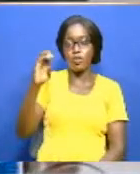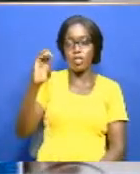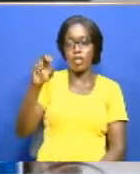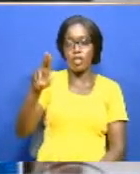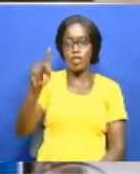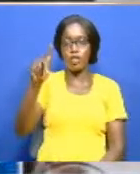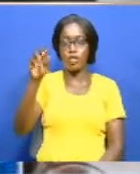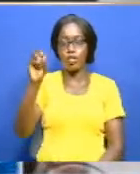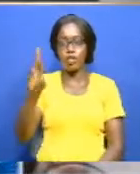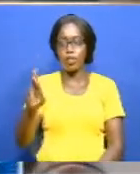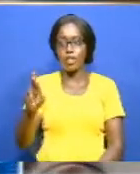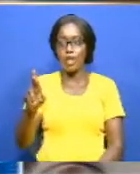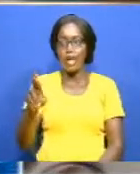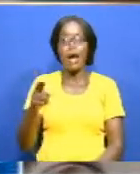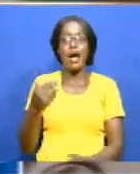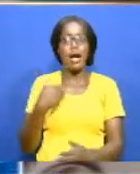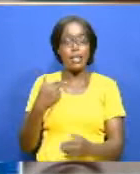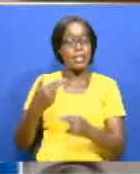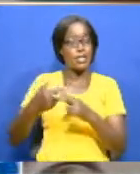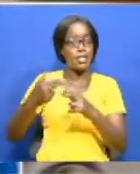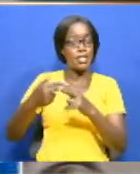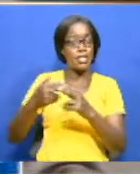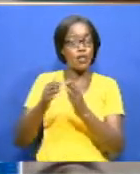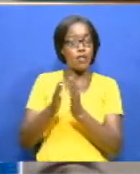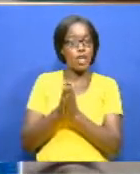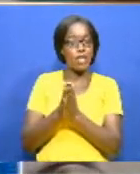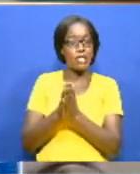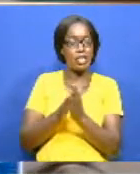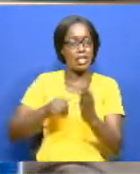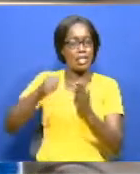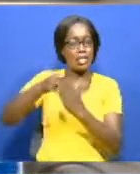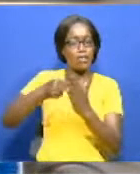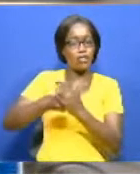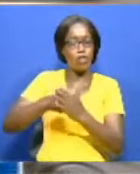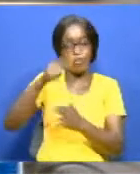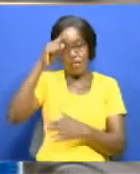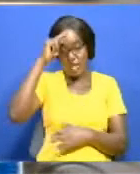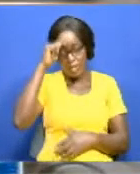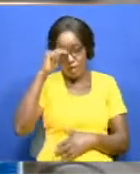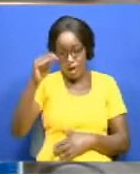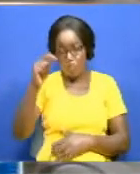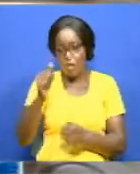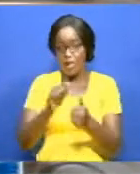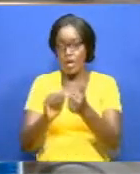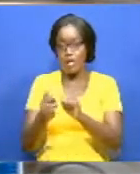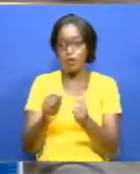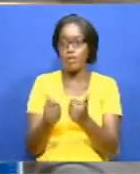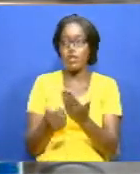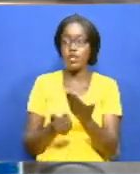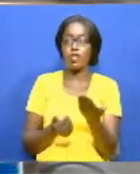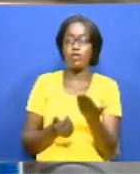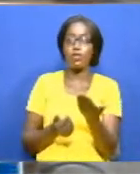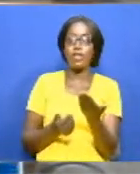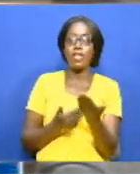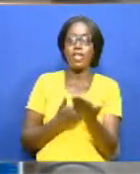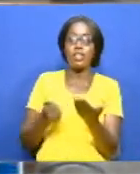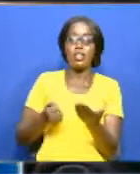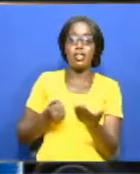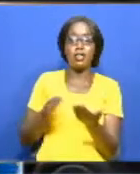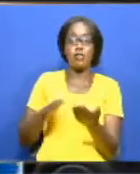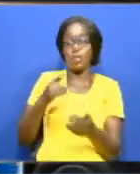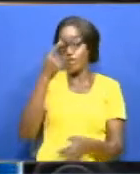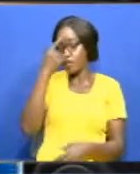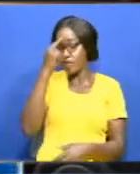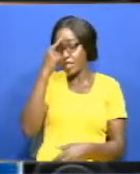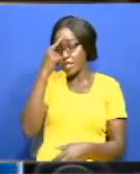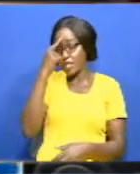who has built a reputation as an unyielding antagonist of the Trump administration. Harris, the daughter of immigrants from Jamaica and India, was